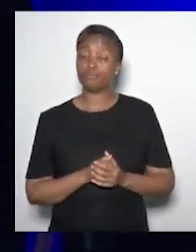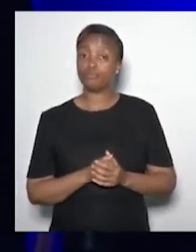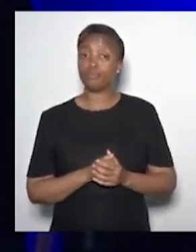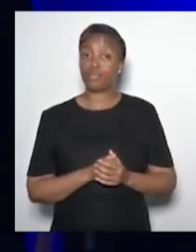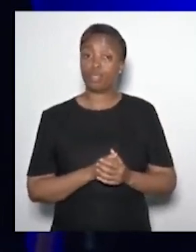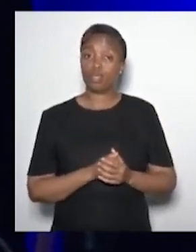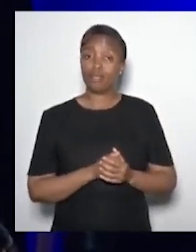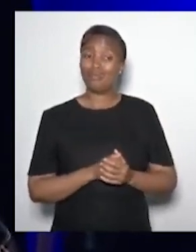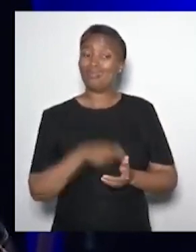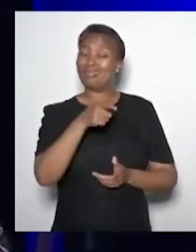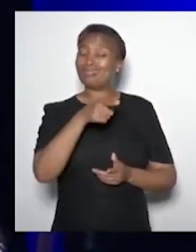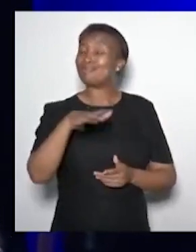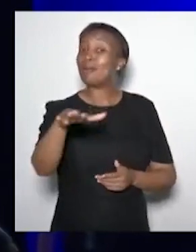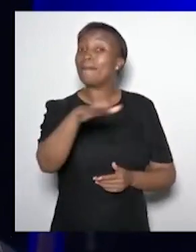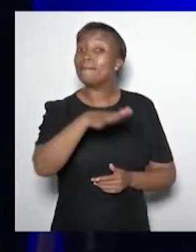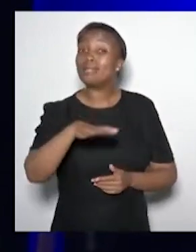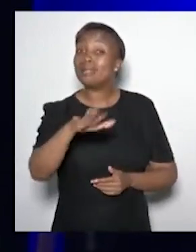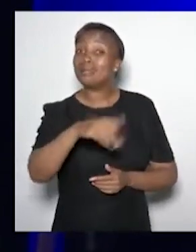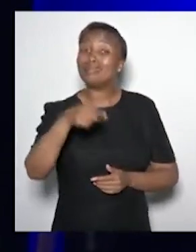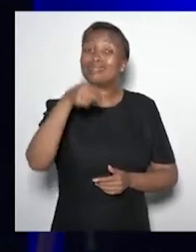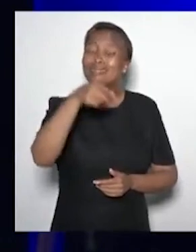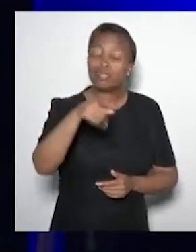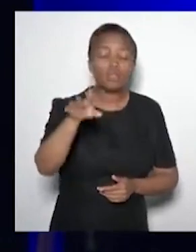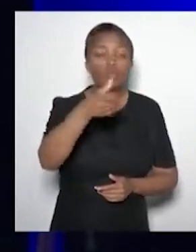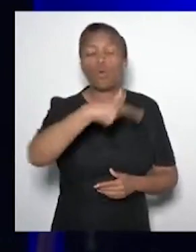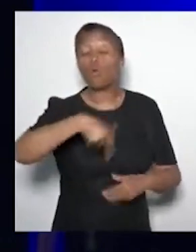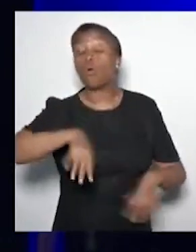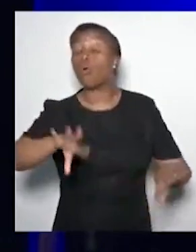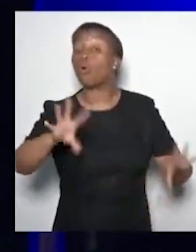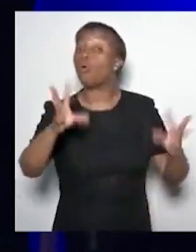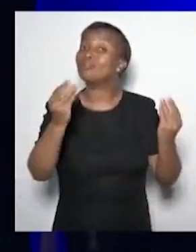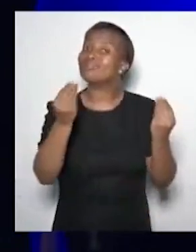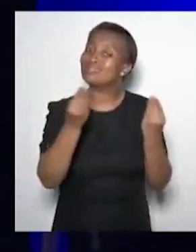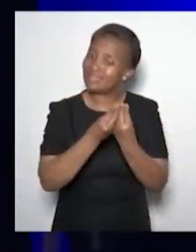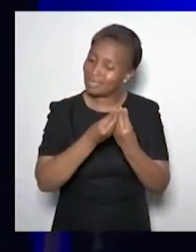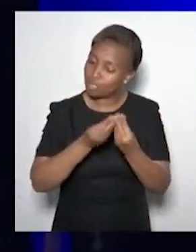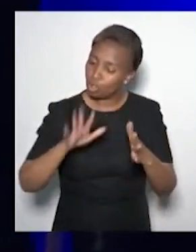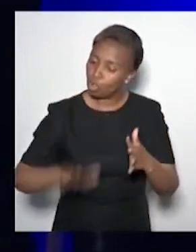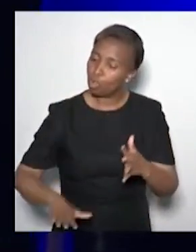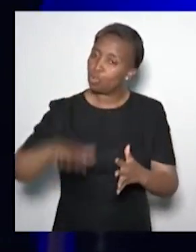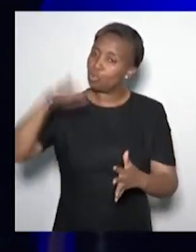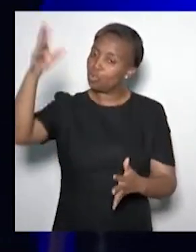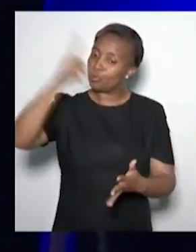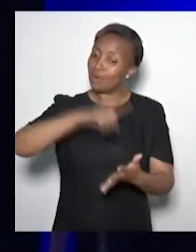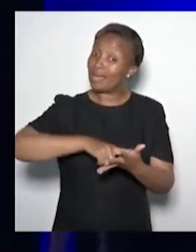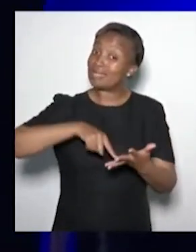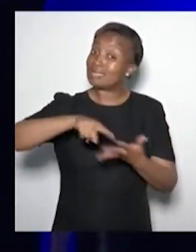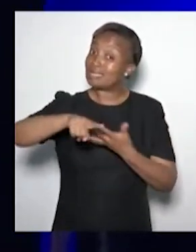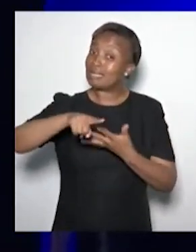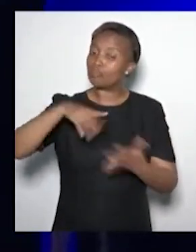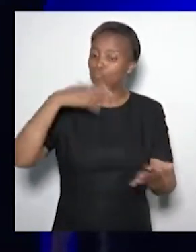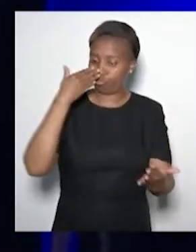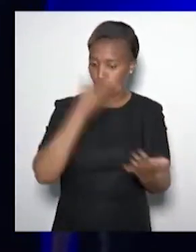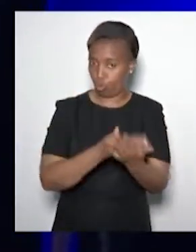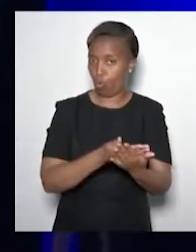it is where there is everything where you can grow right.